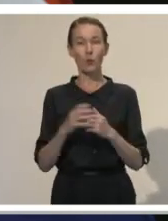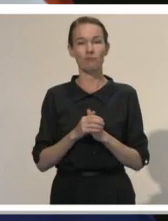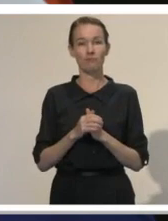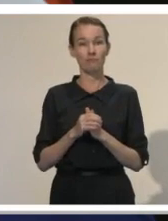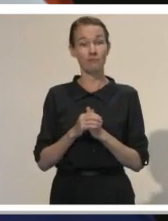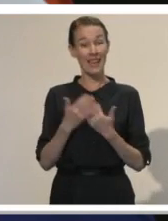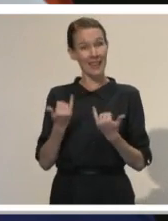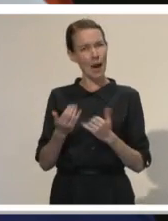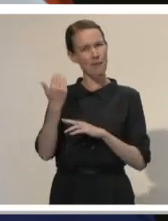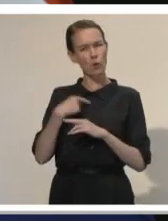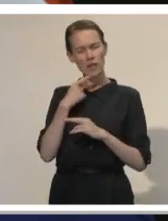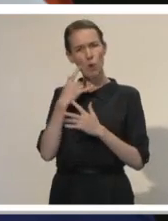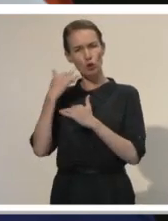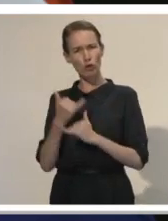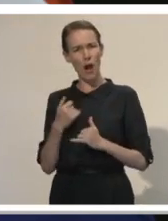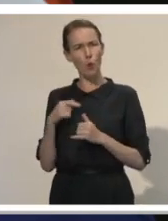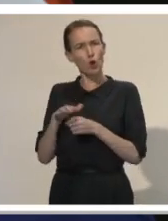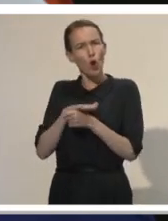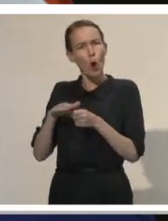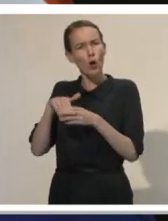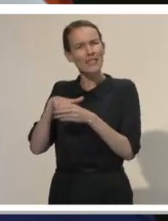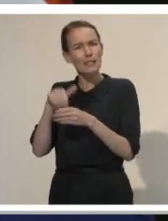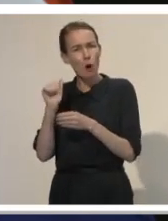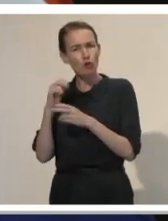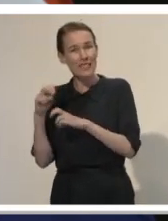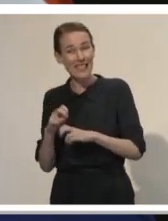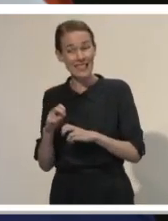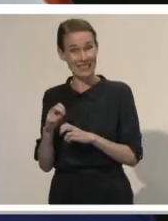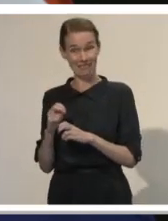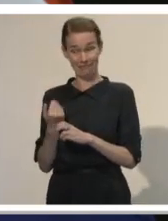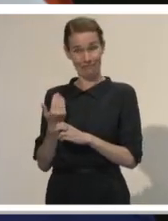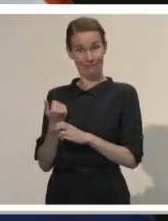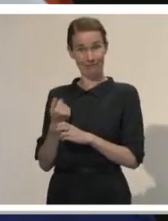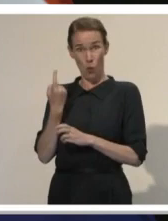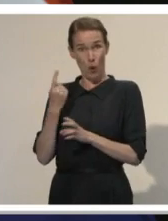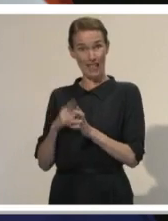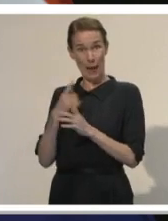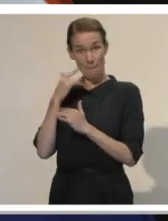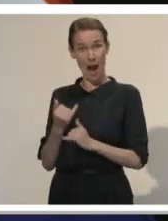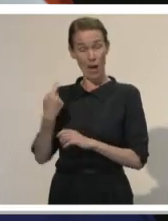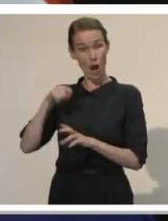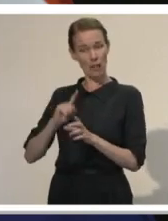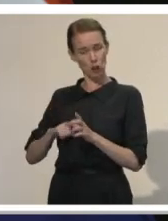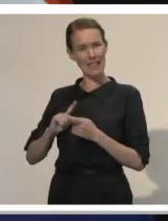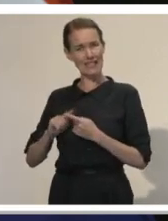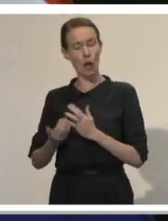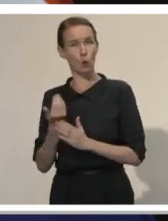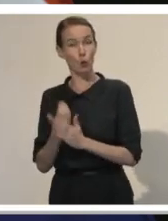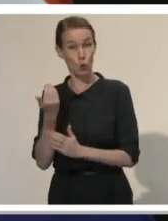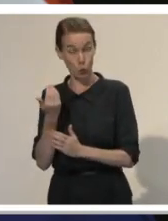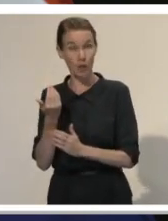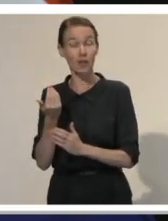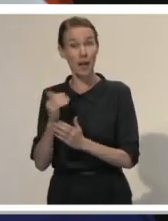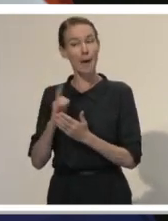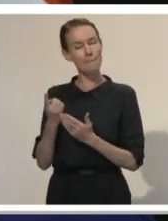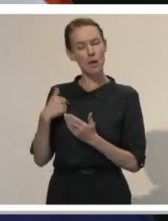reporting model at the moment, and it's in its very early stages, it's only a 12-month pilot run last year, but bringing that to a head